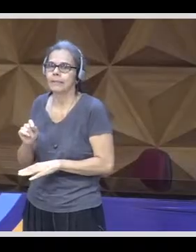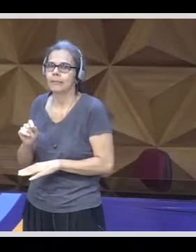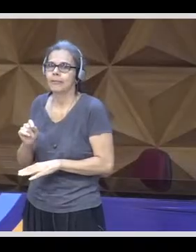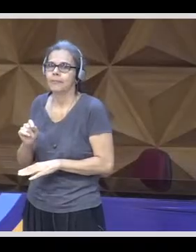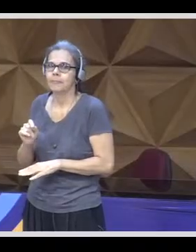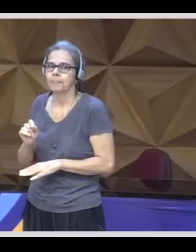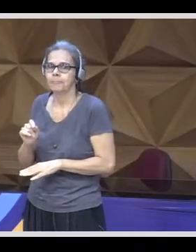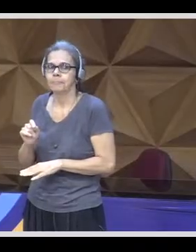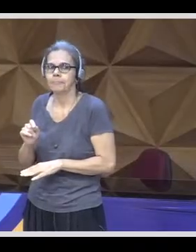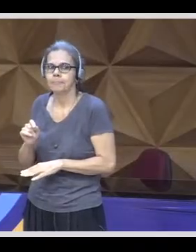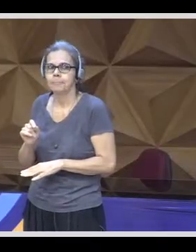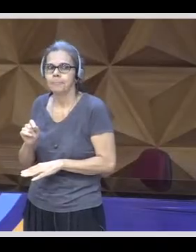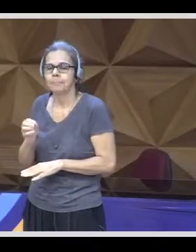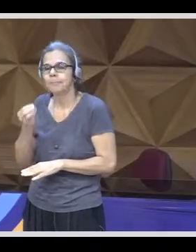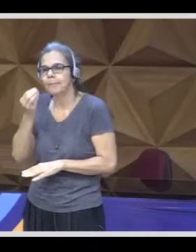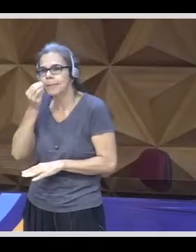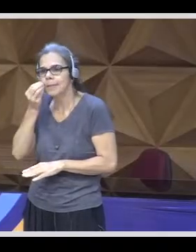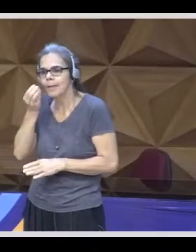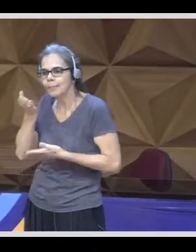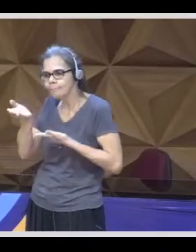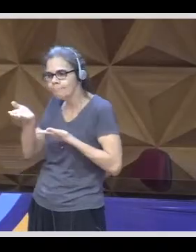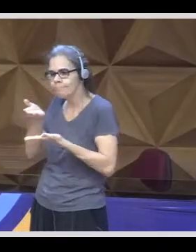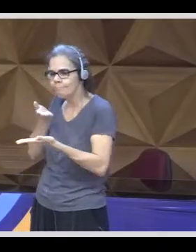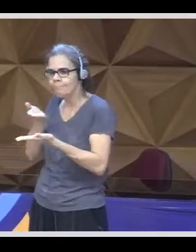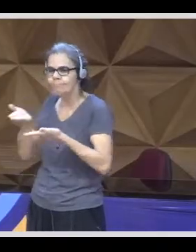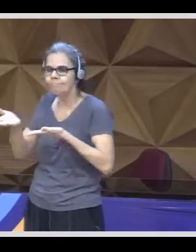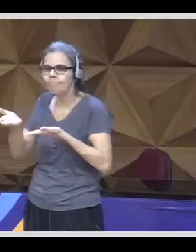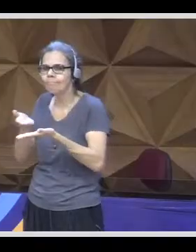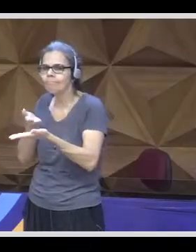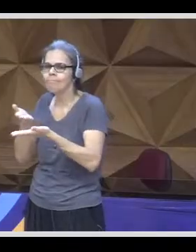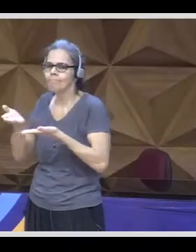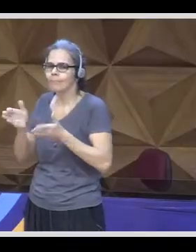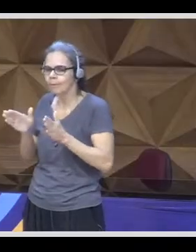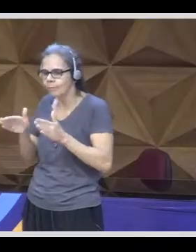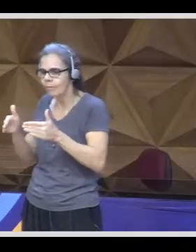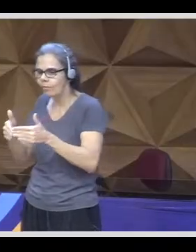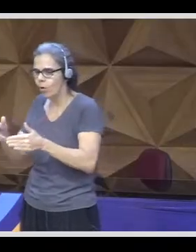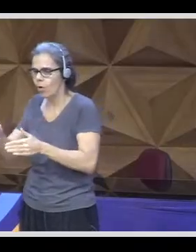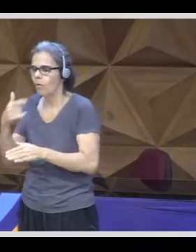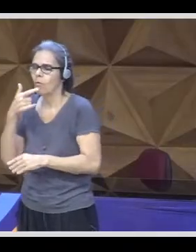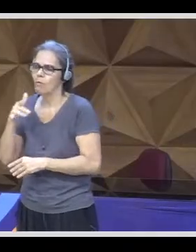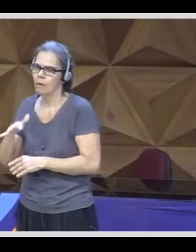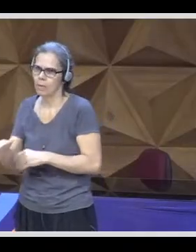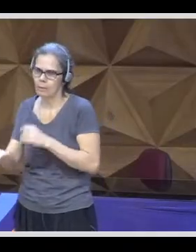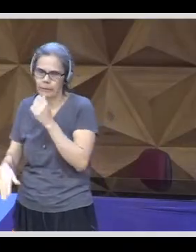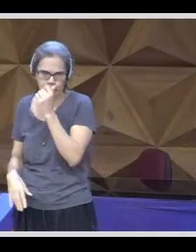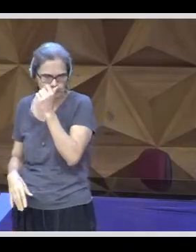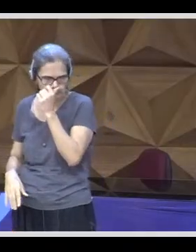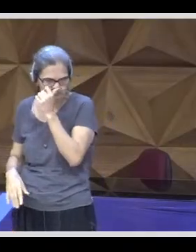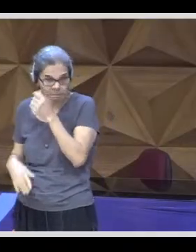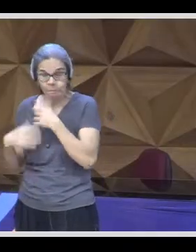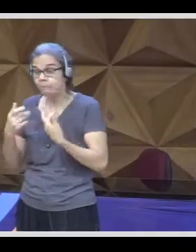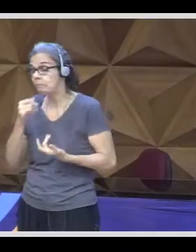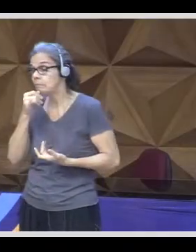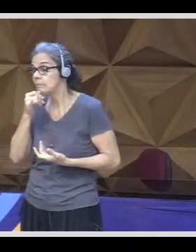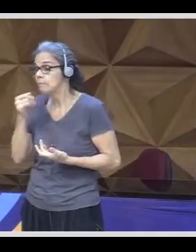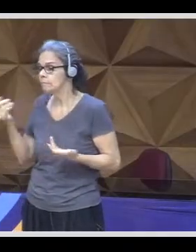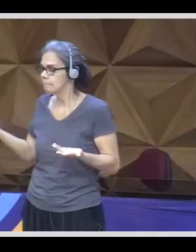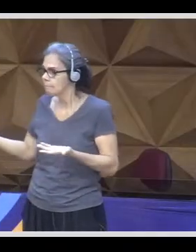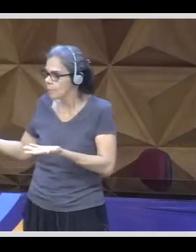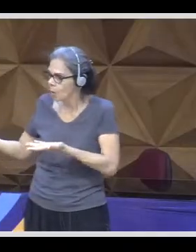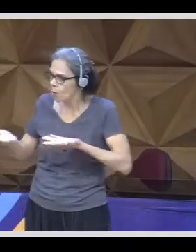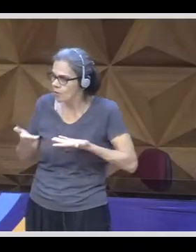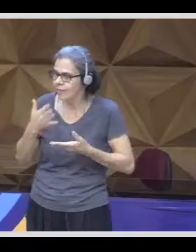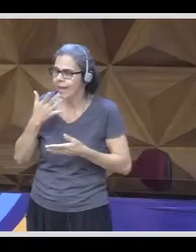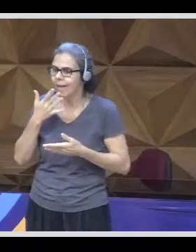child-centered moderation. There are some papers that talk about like engaging the children, engaging the user, the youth, into